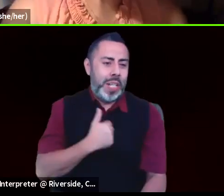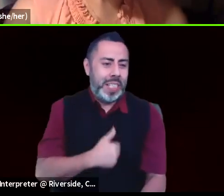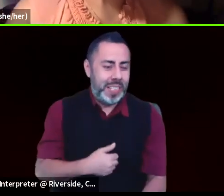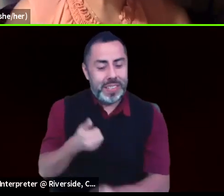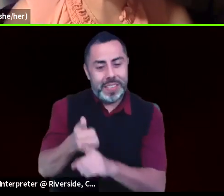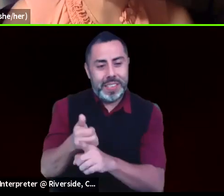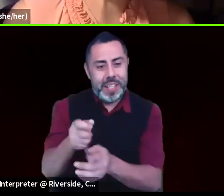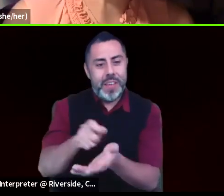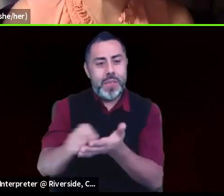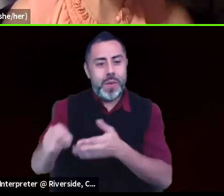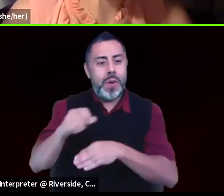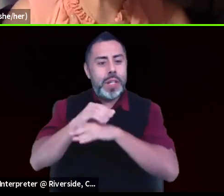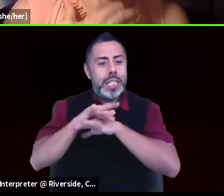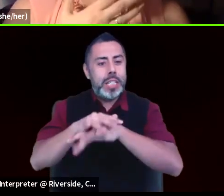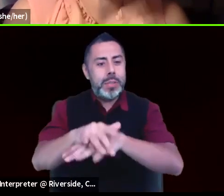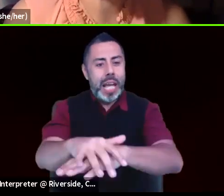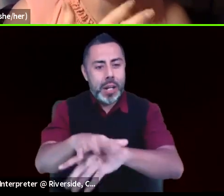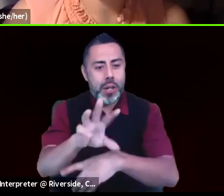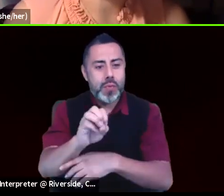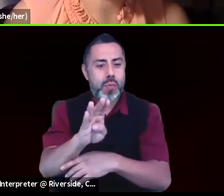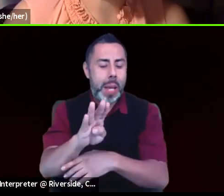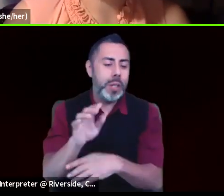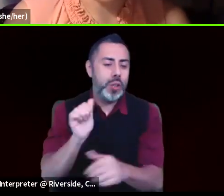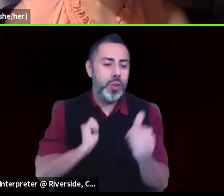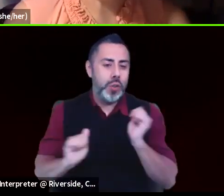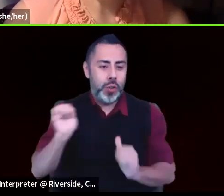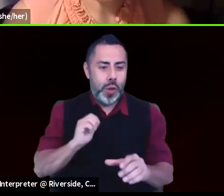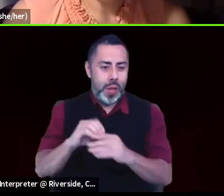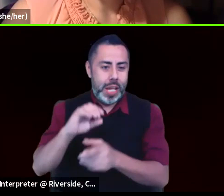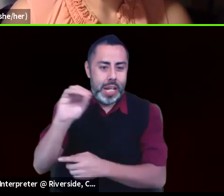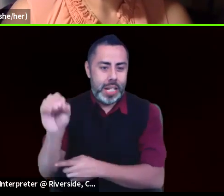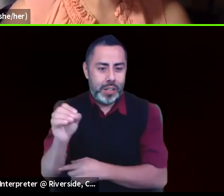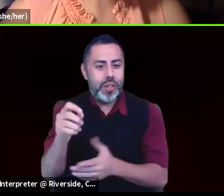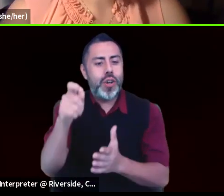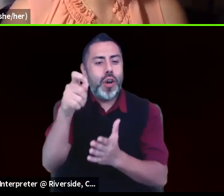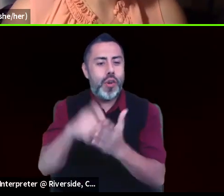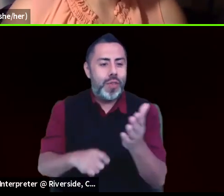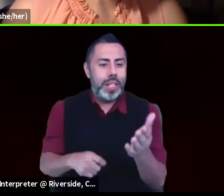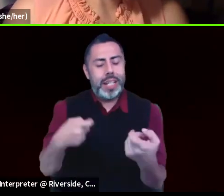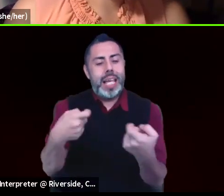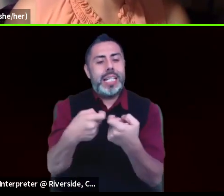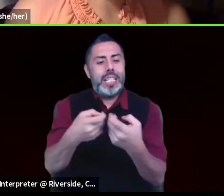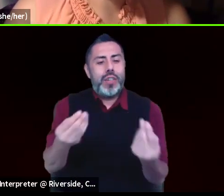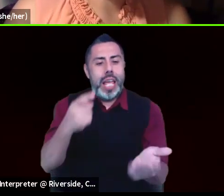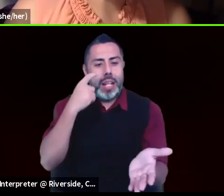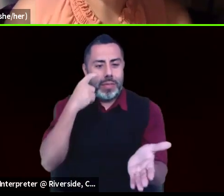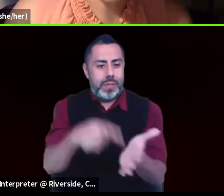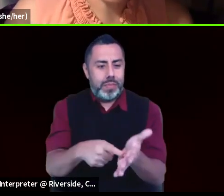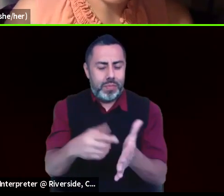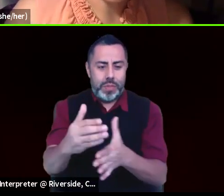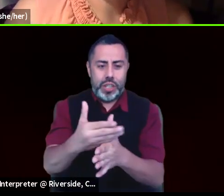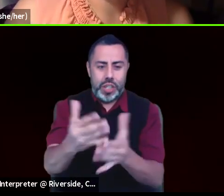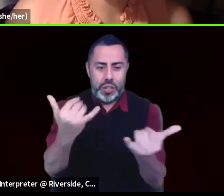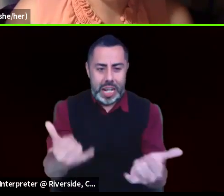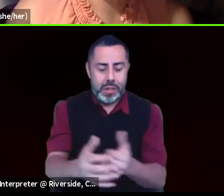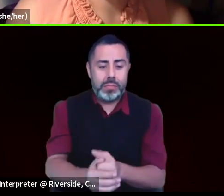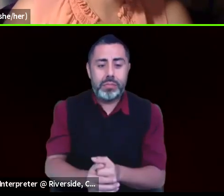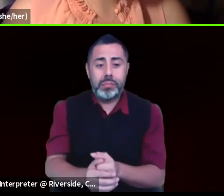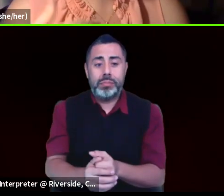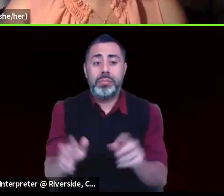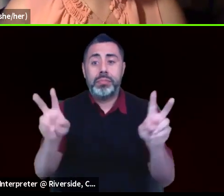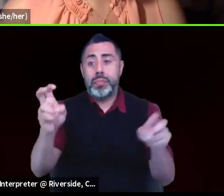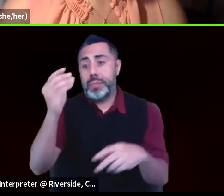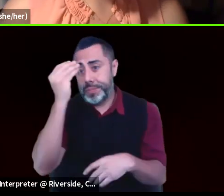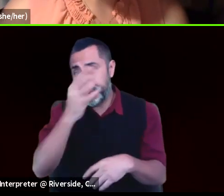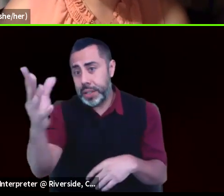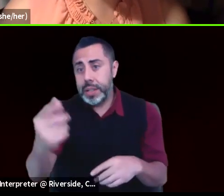this digital land acknowledgement, which we want to share with all of you now. Since our activities are shared digitally to the internet,